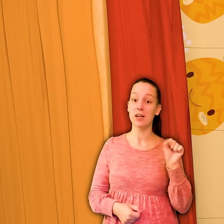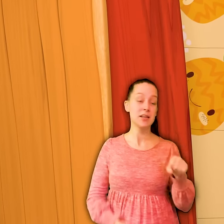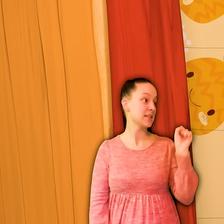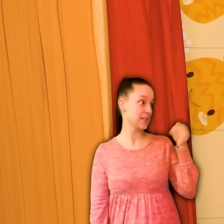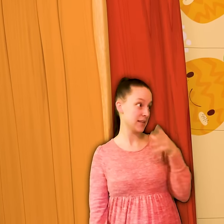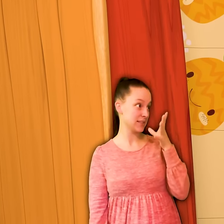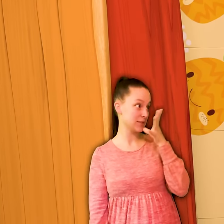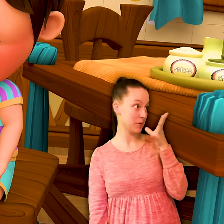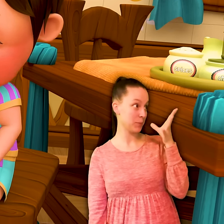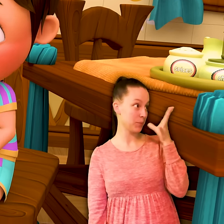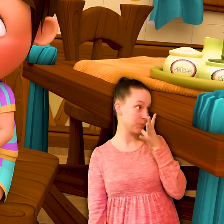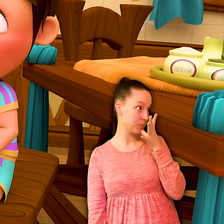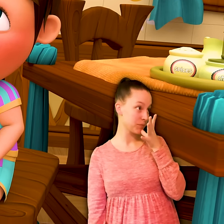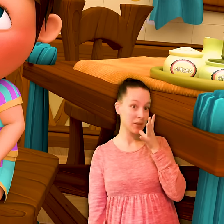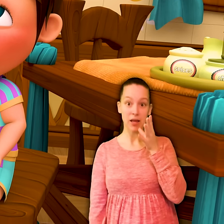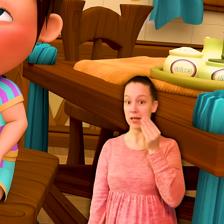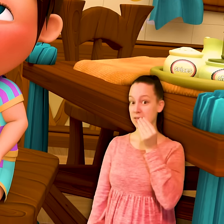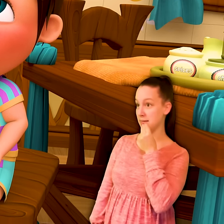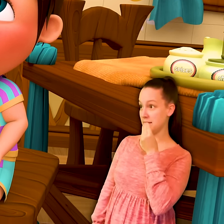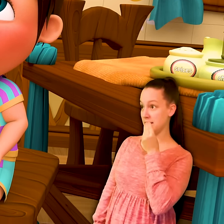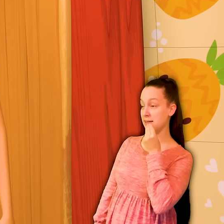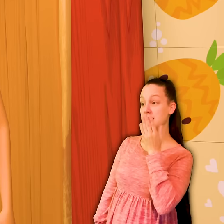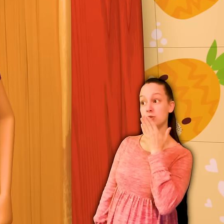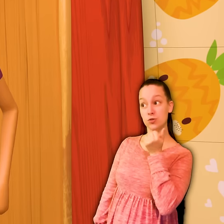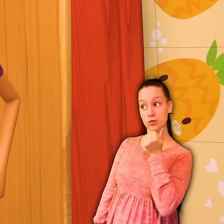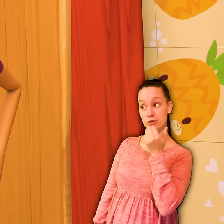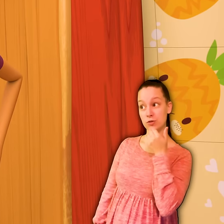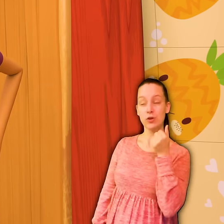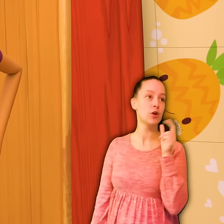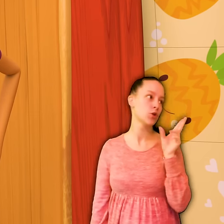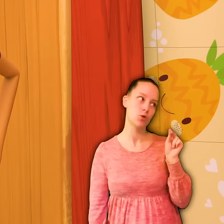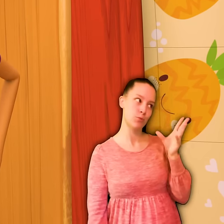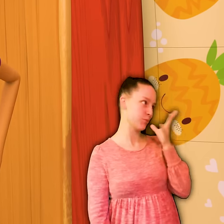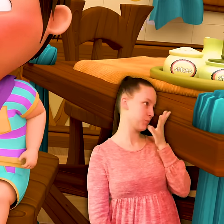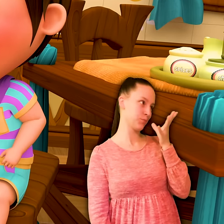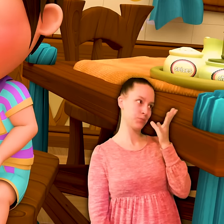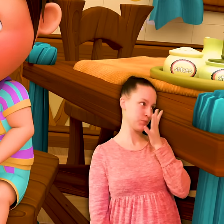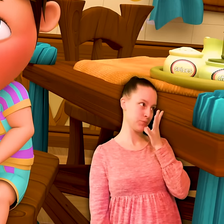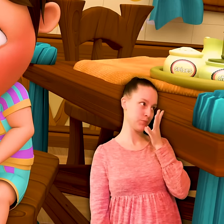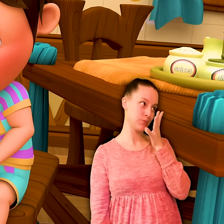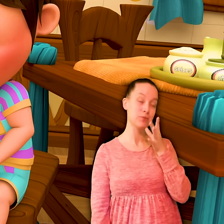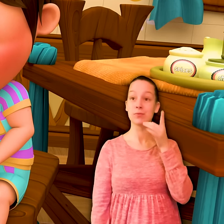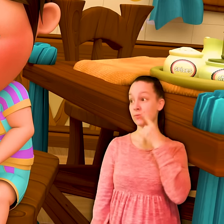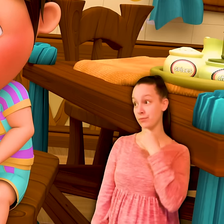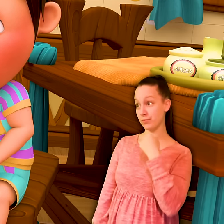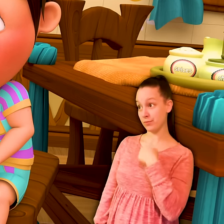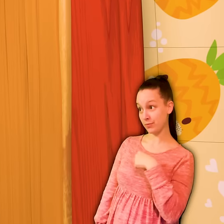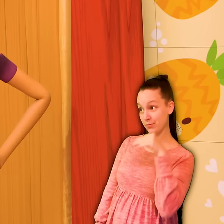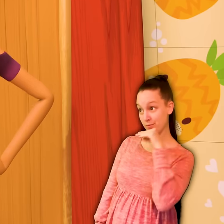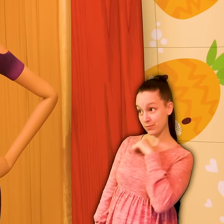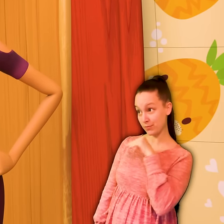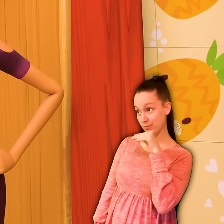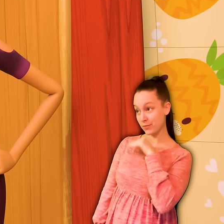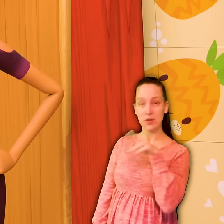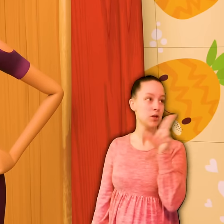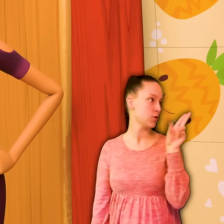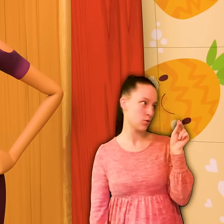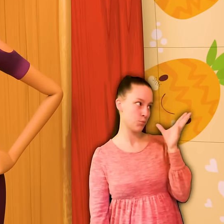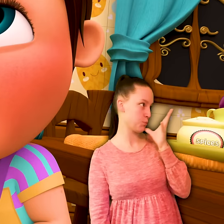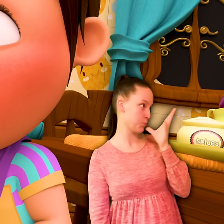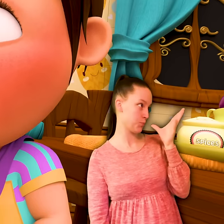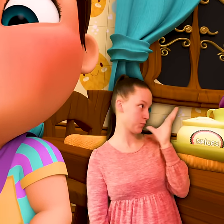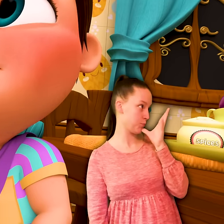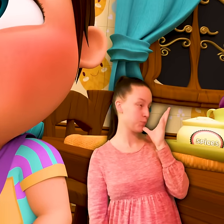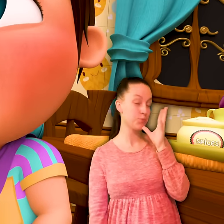johny johny yes mama eating sugar no mama telling